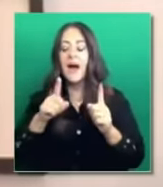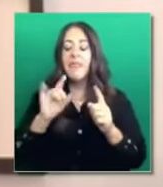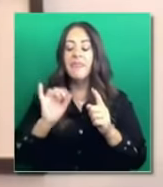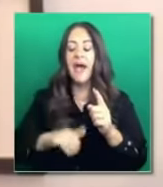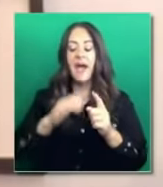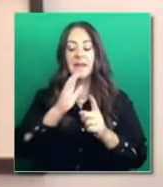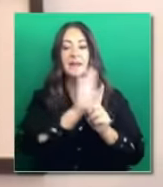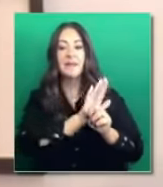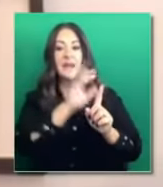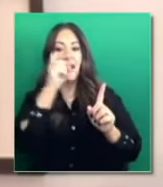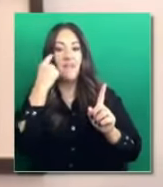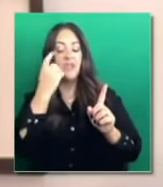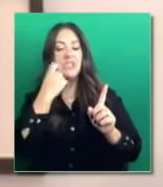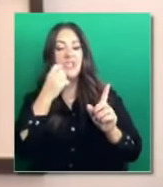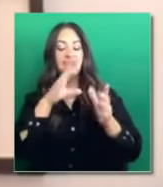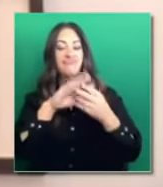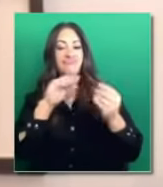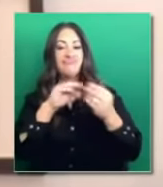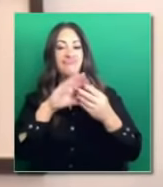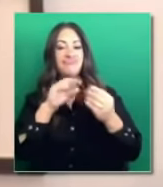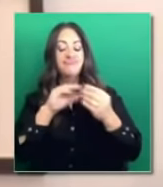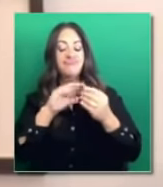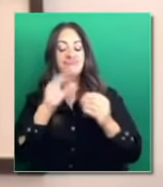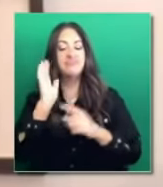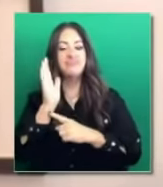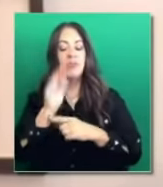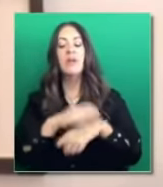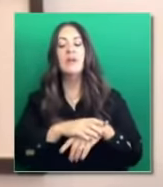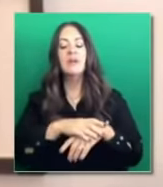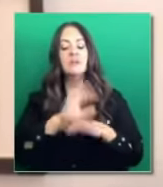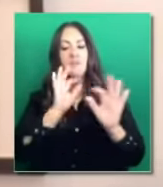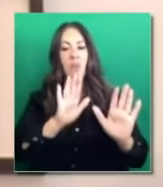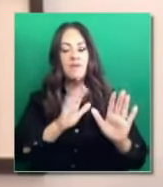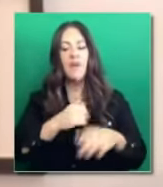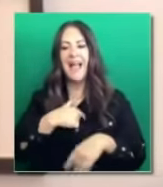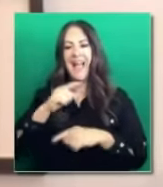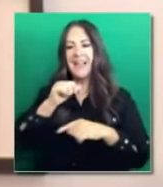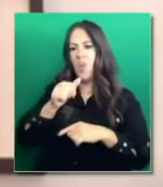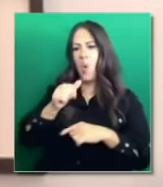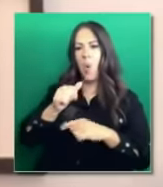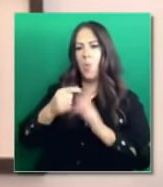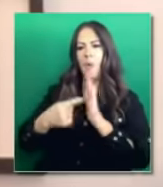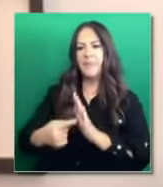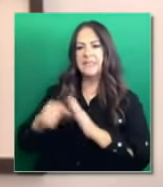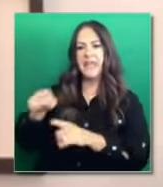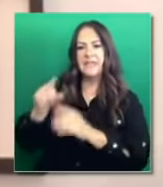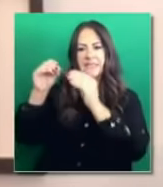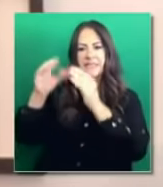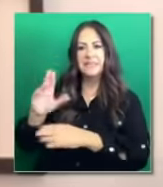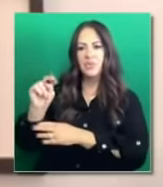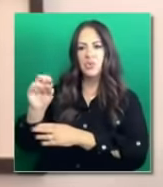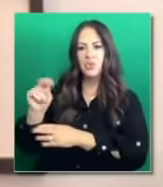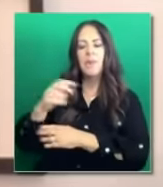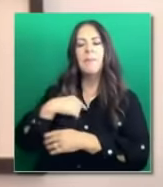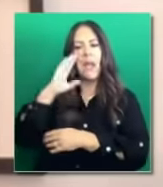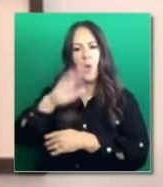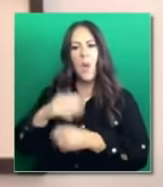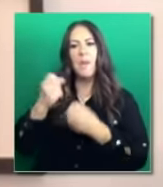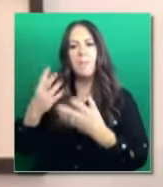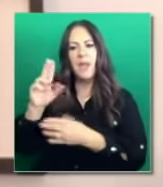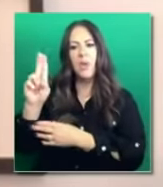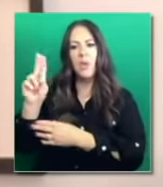still conversations. I can't speak for teacher unions, but I think that a significant concern that many of the